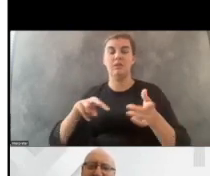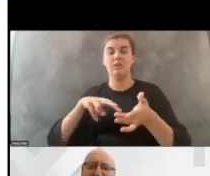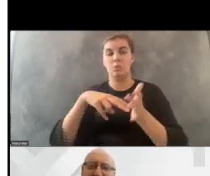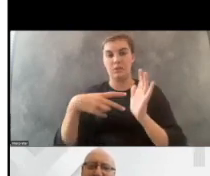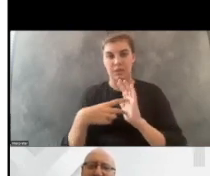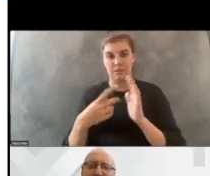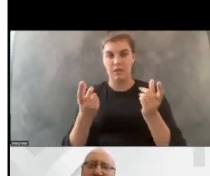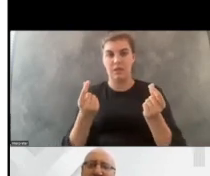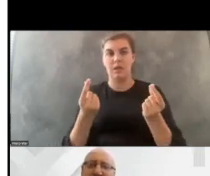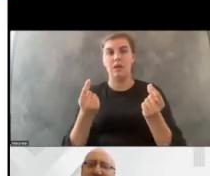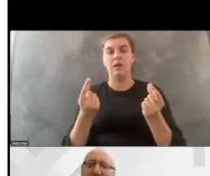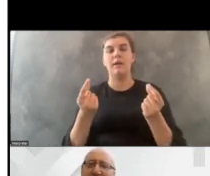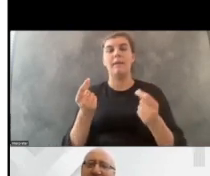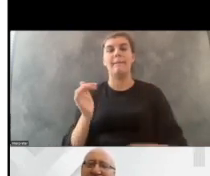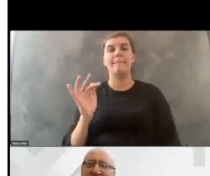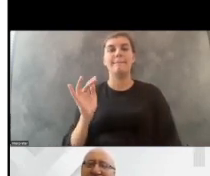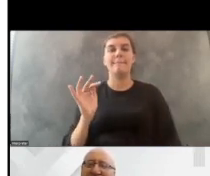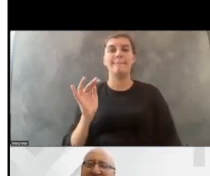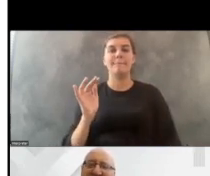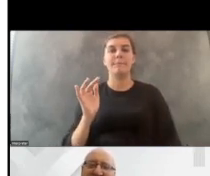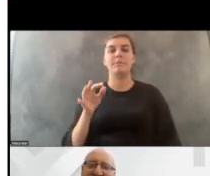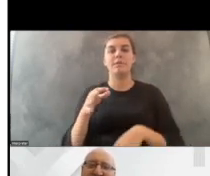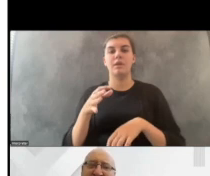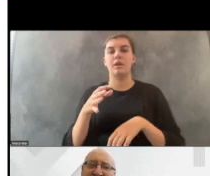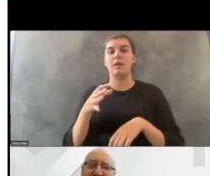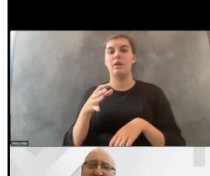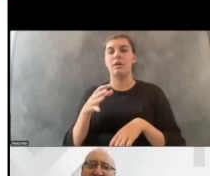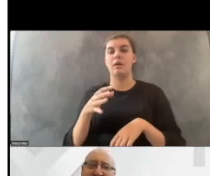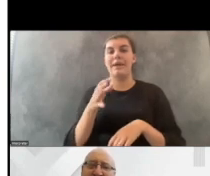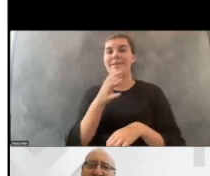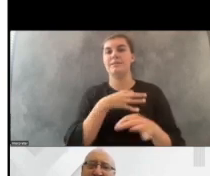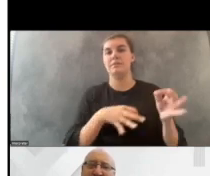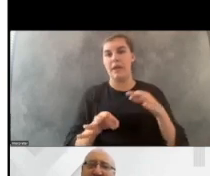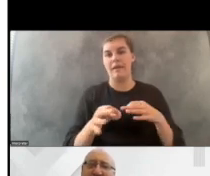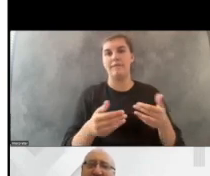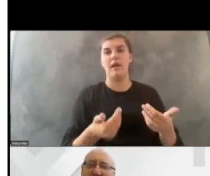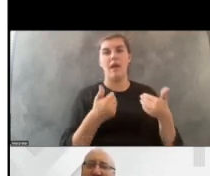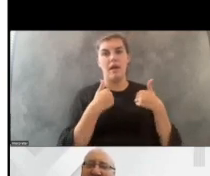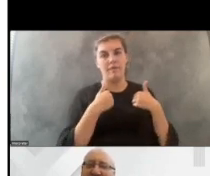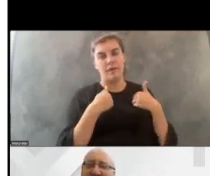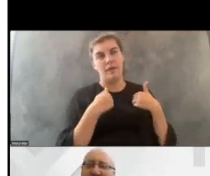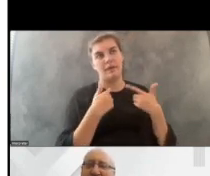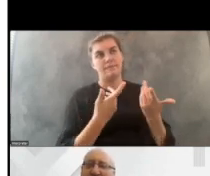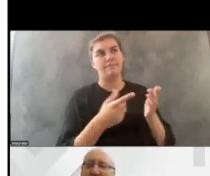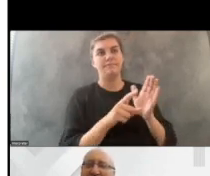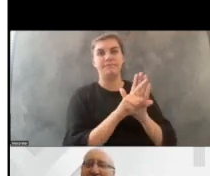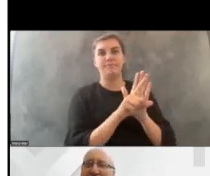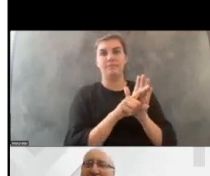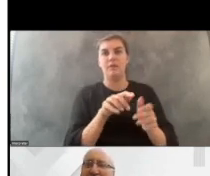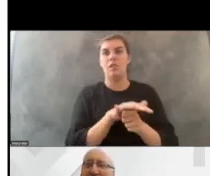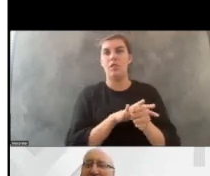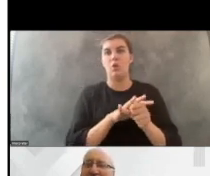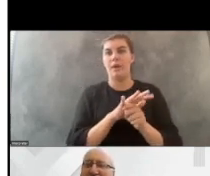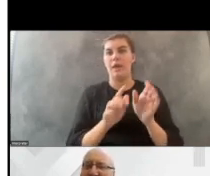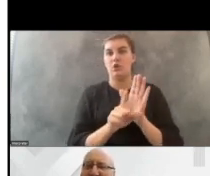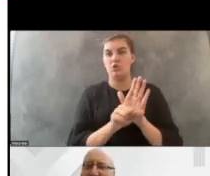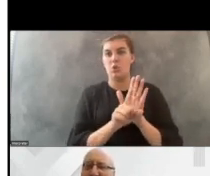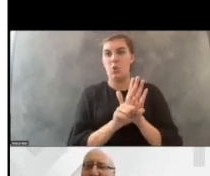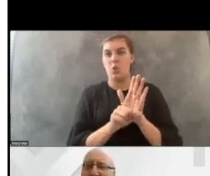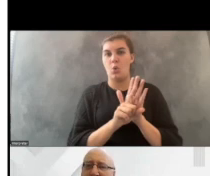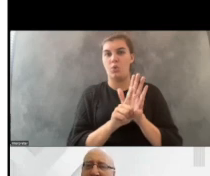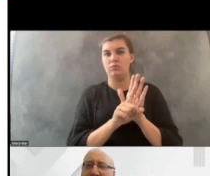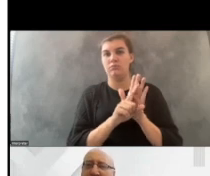R403. R403 is in chapter 4, we talk about reach range requirements and the operable part